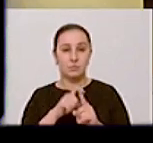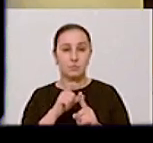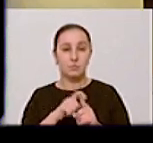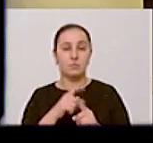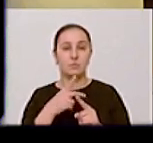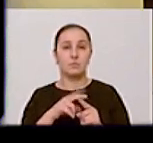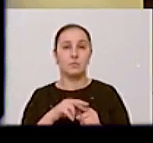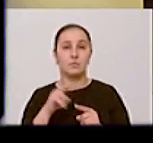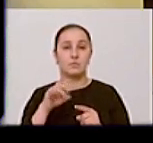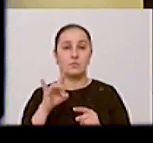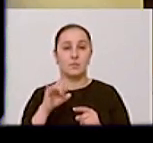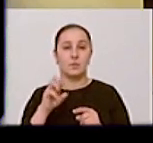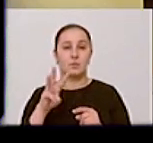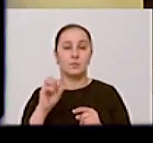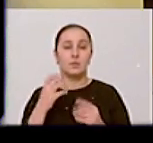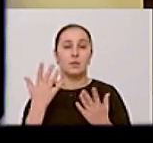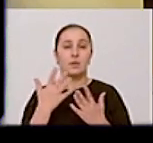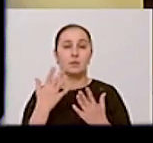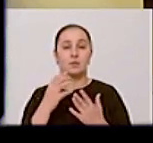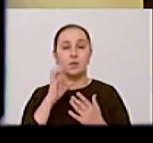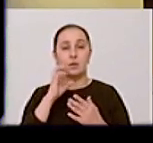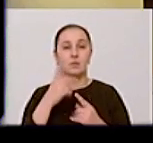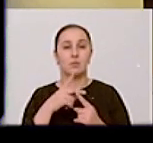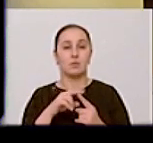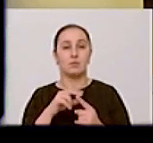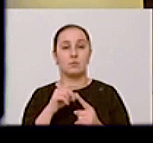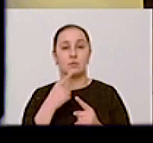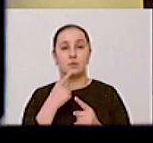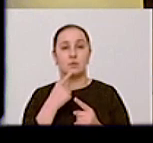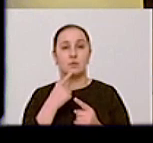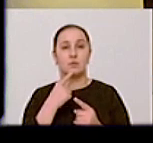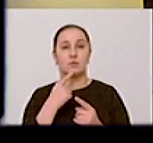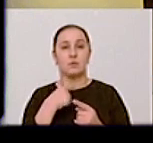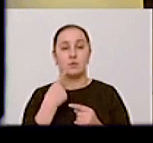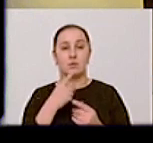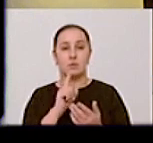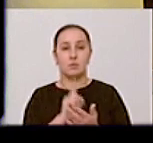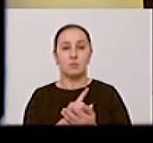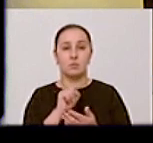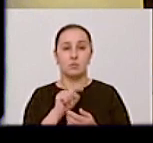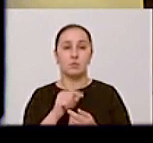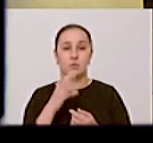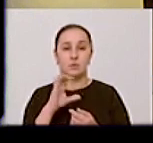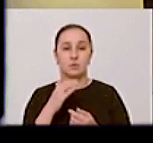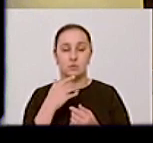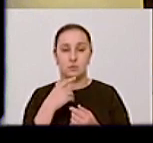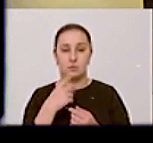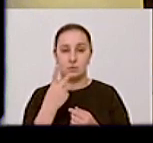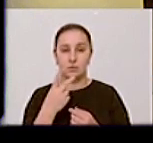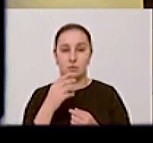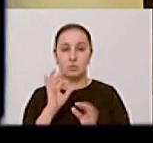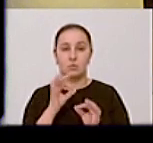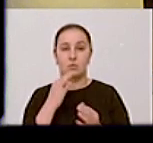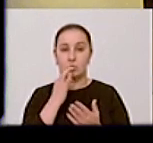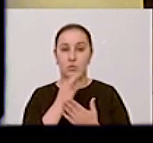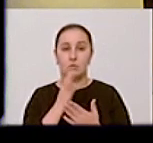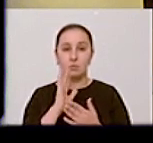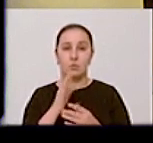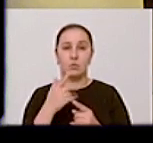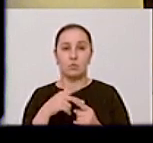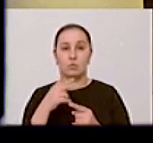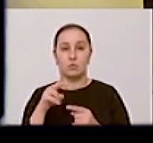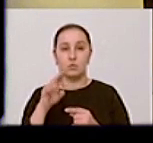so'zlar dramada qaysi qahramon tilidan aytilgan? Albatta, sizda ikkita to'g'ri javob bor.